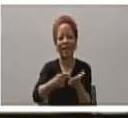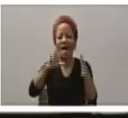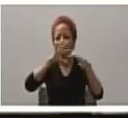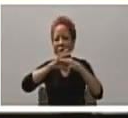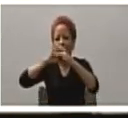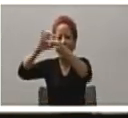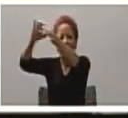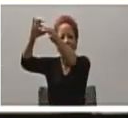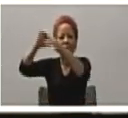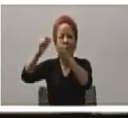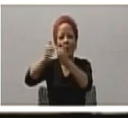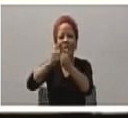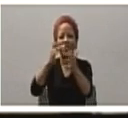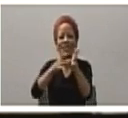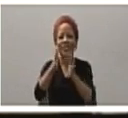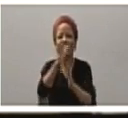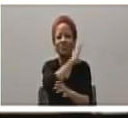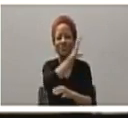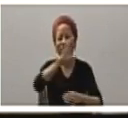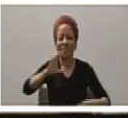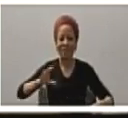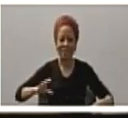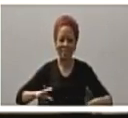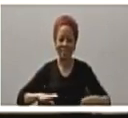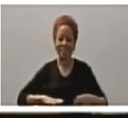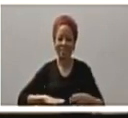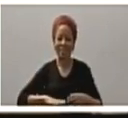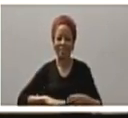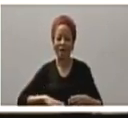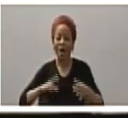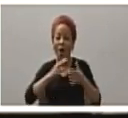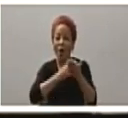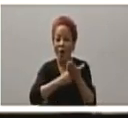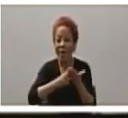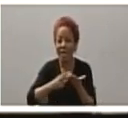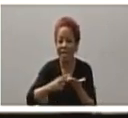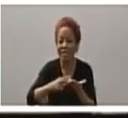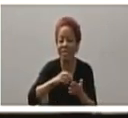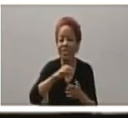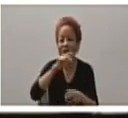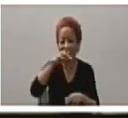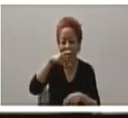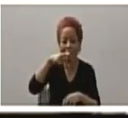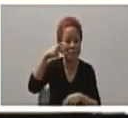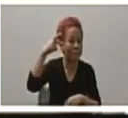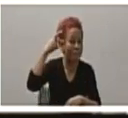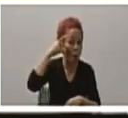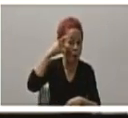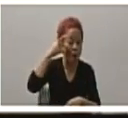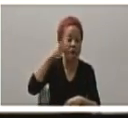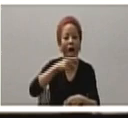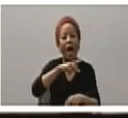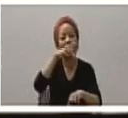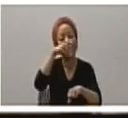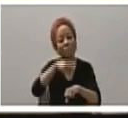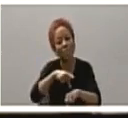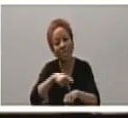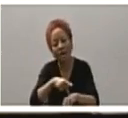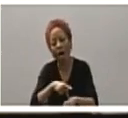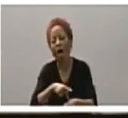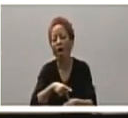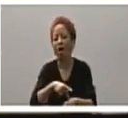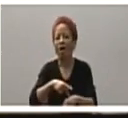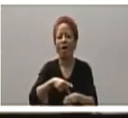Christ. Holiness like St. Paul, like St. Peter. All the saints are fruit of the